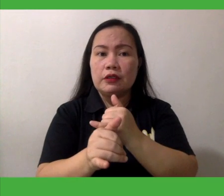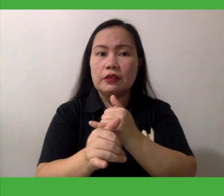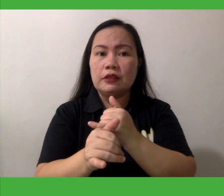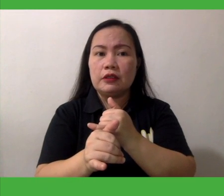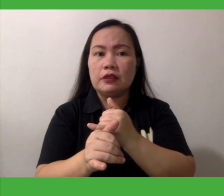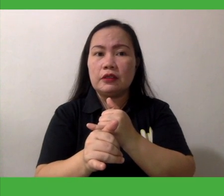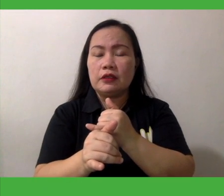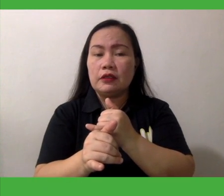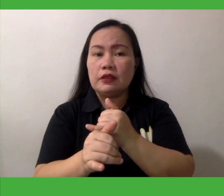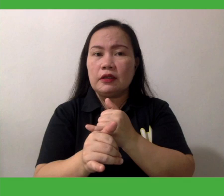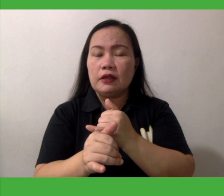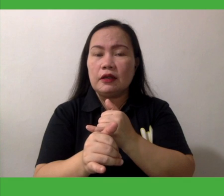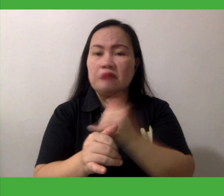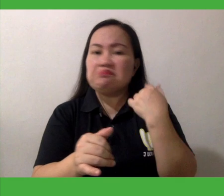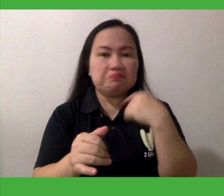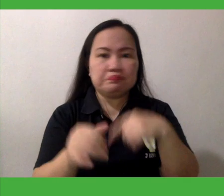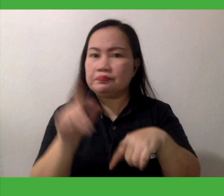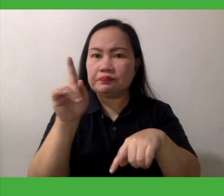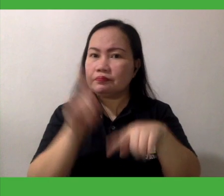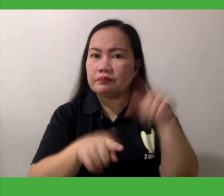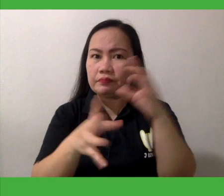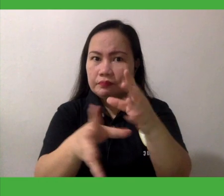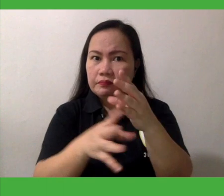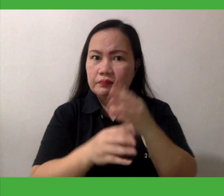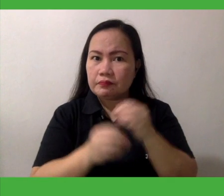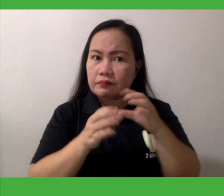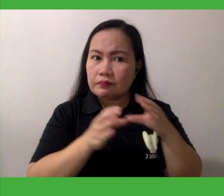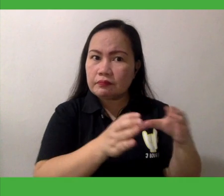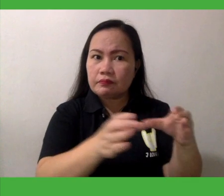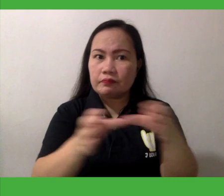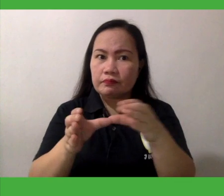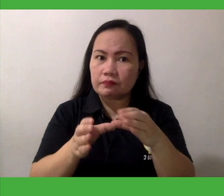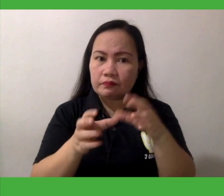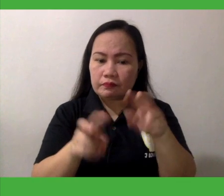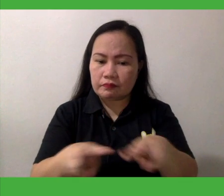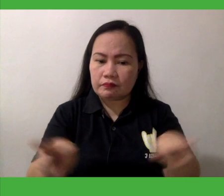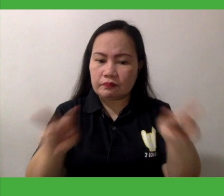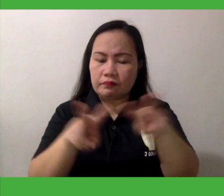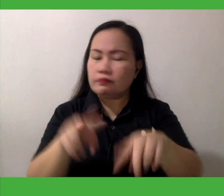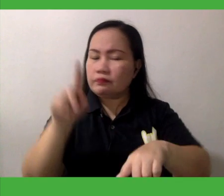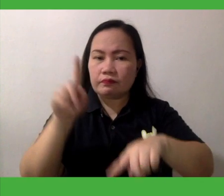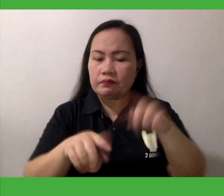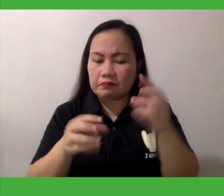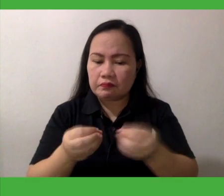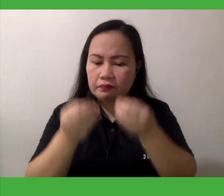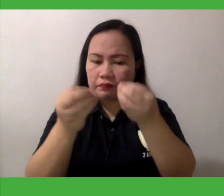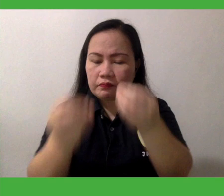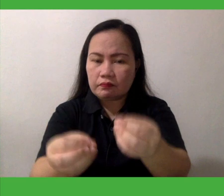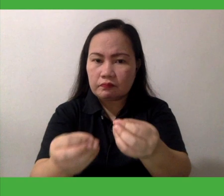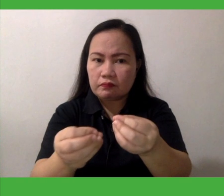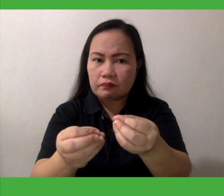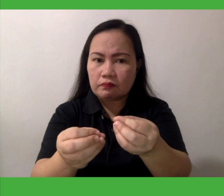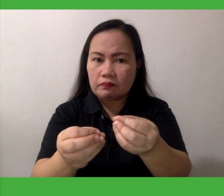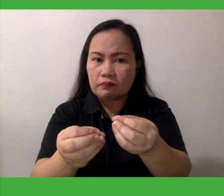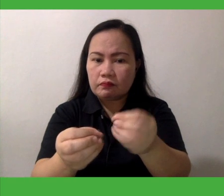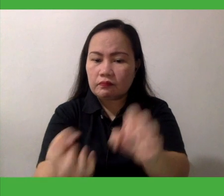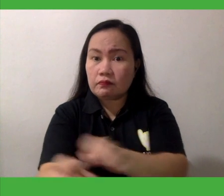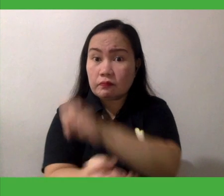value. So, yun ang common sa kanila. Pare-pareho itong hindi makakapagbigay